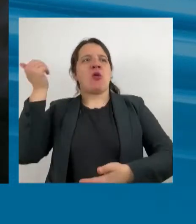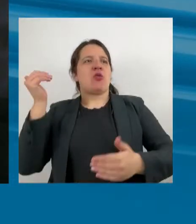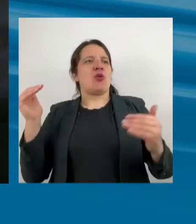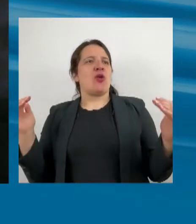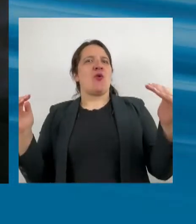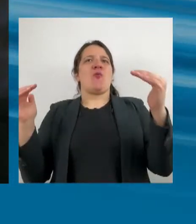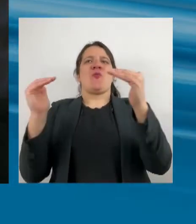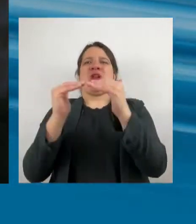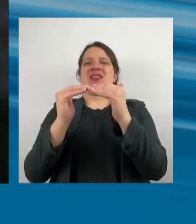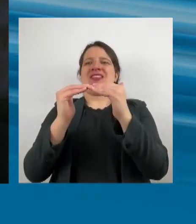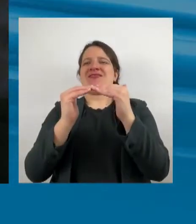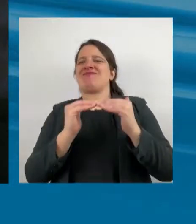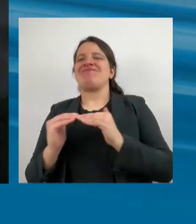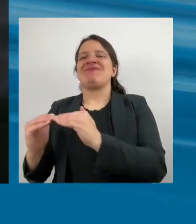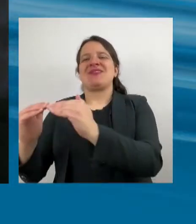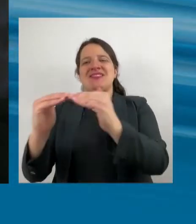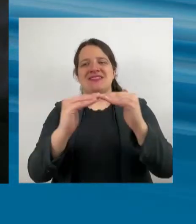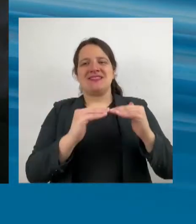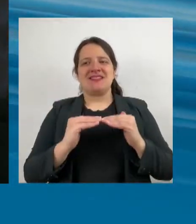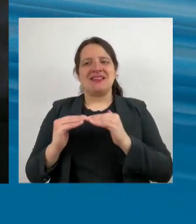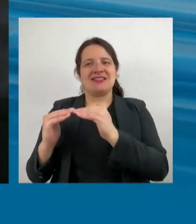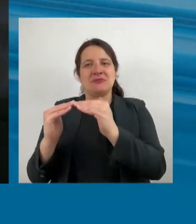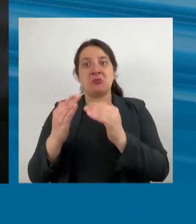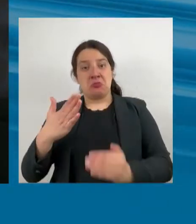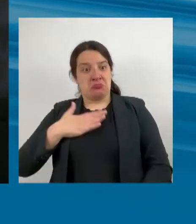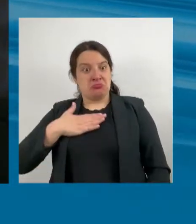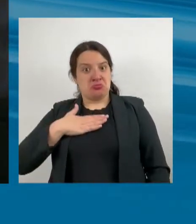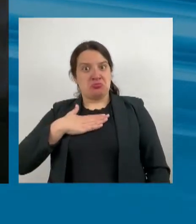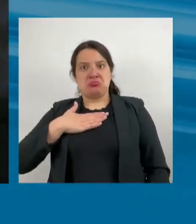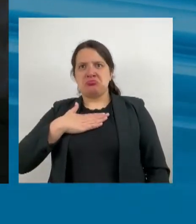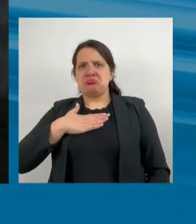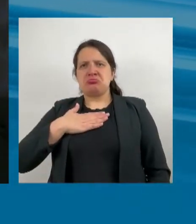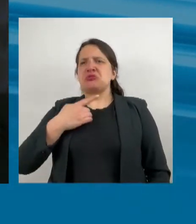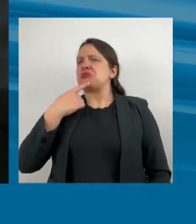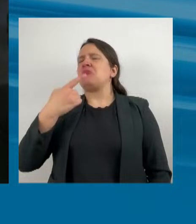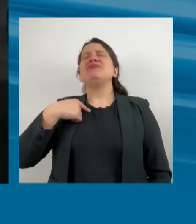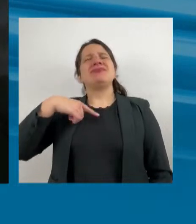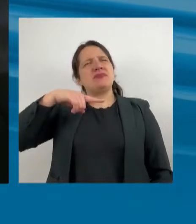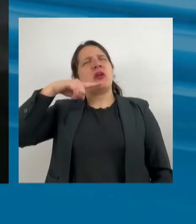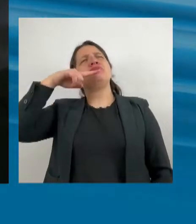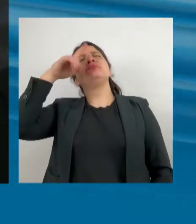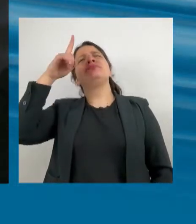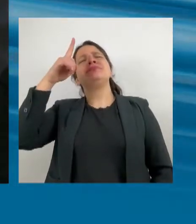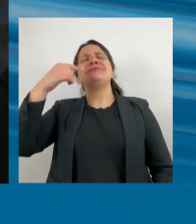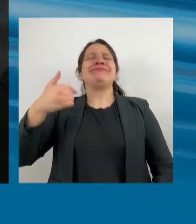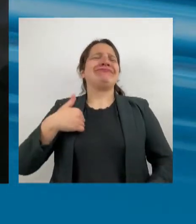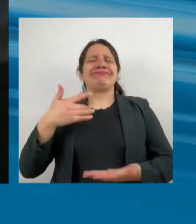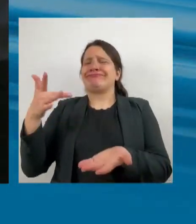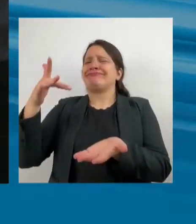to have better equality. I